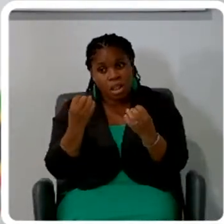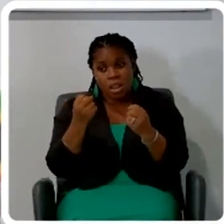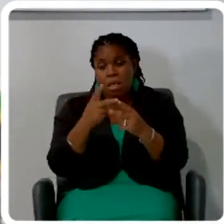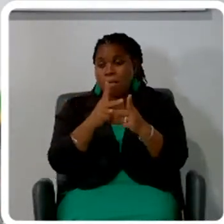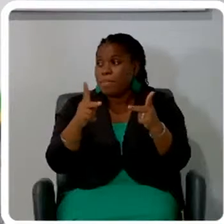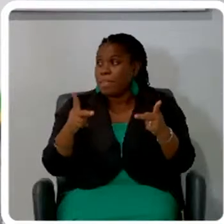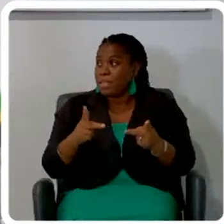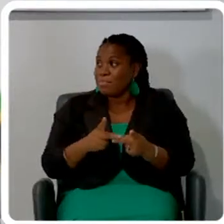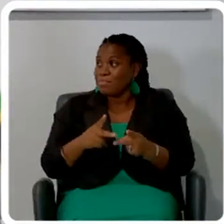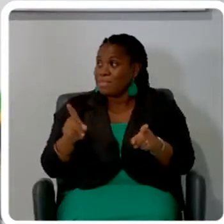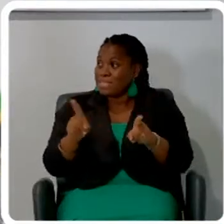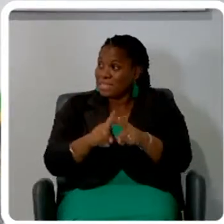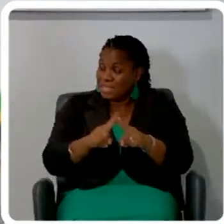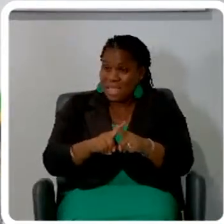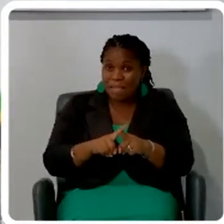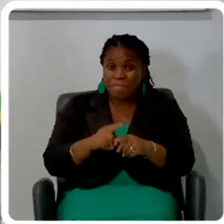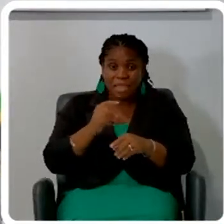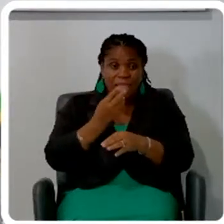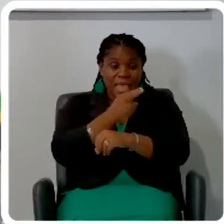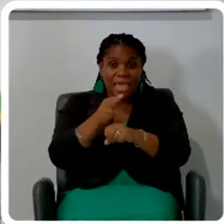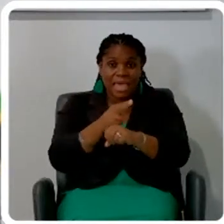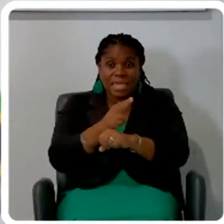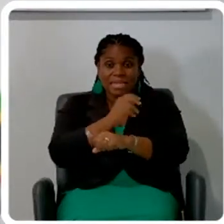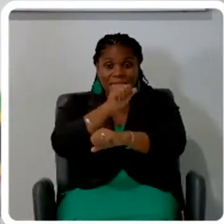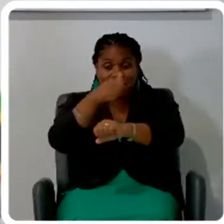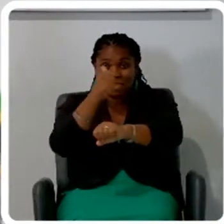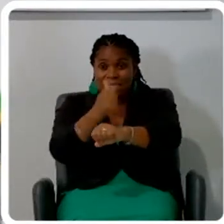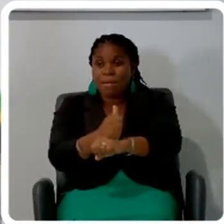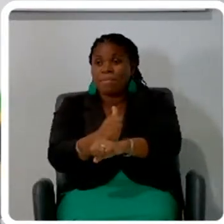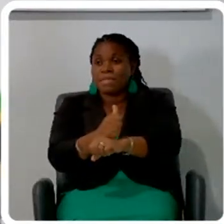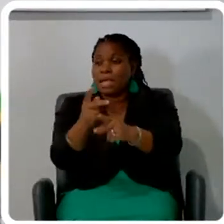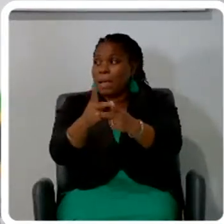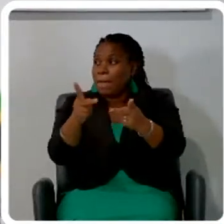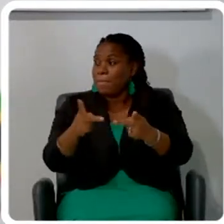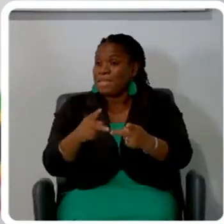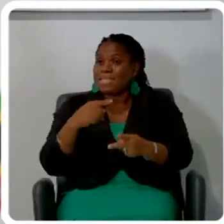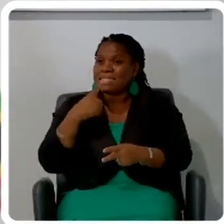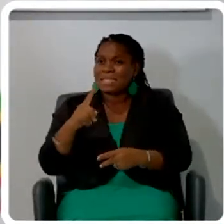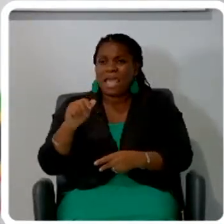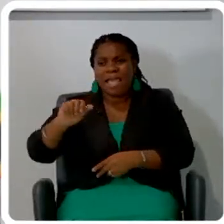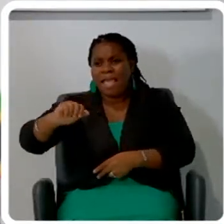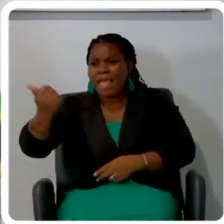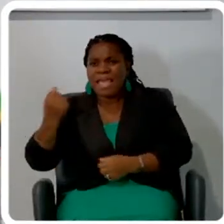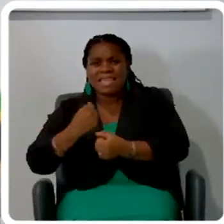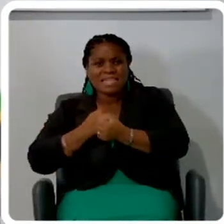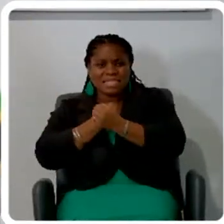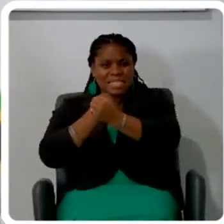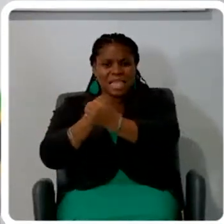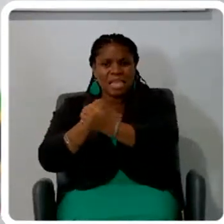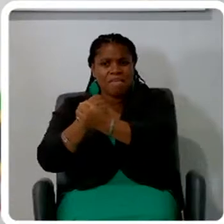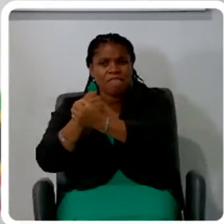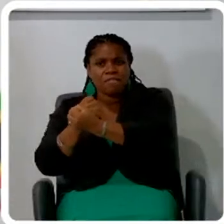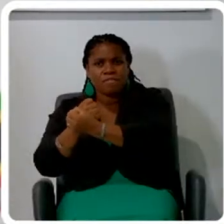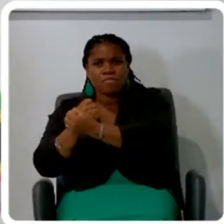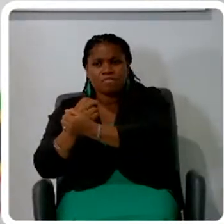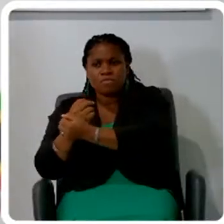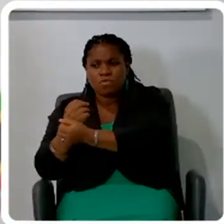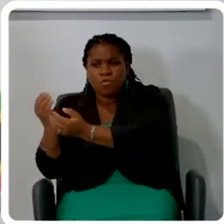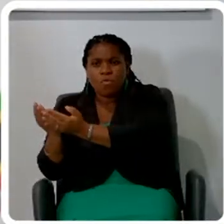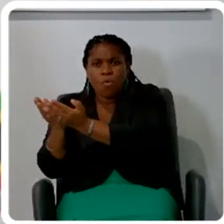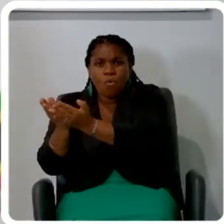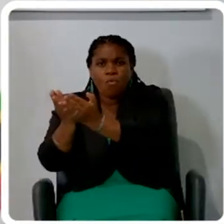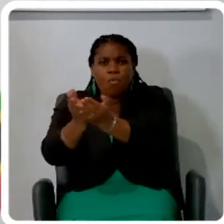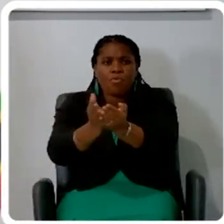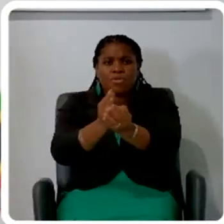Haiti also set up a state and said to the world, any slave from anywhere who comes to Haiti, you will be free the minute you touch